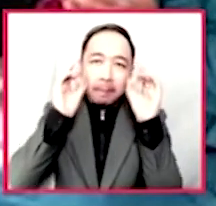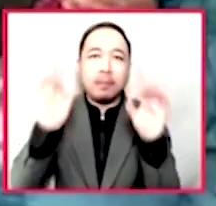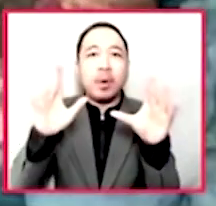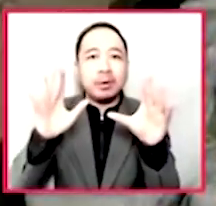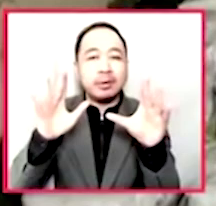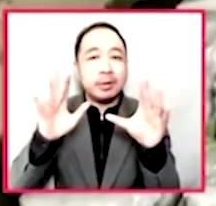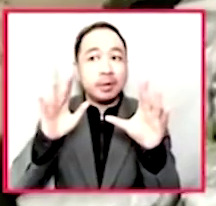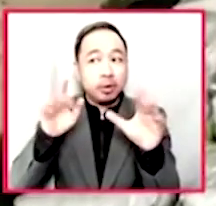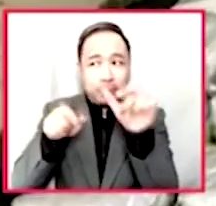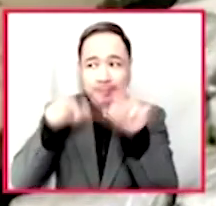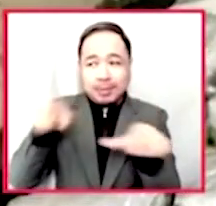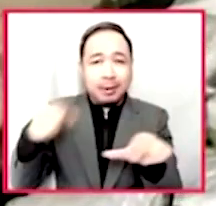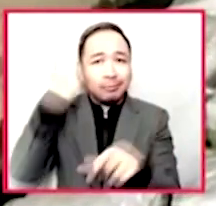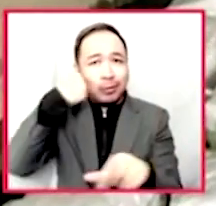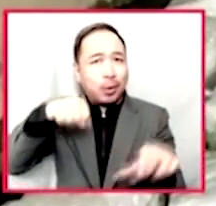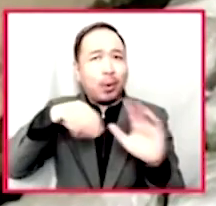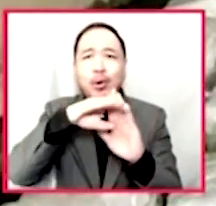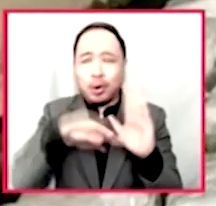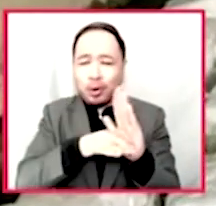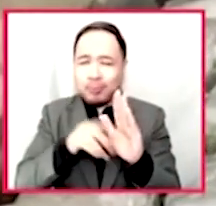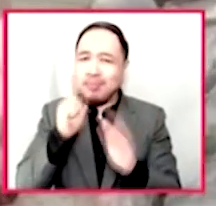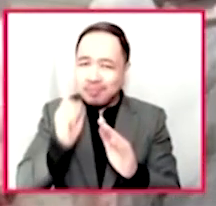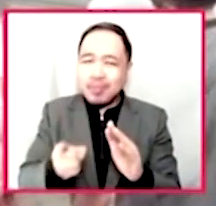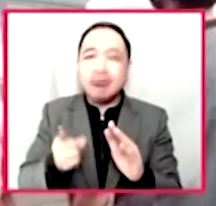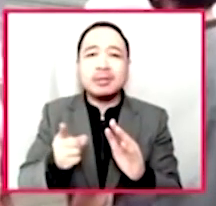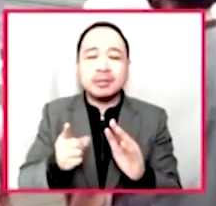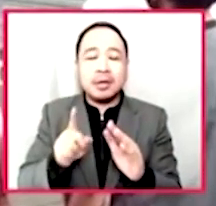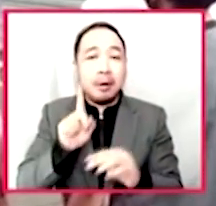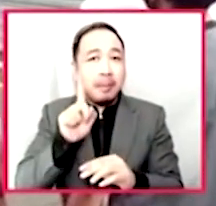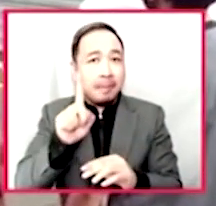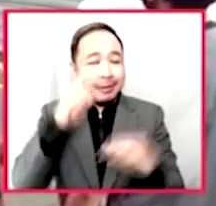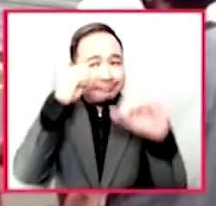But achieving this goal has not been without challenges.